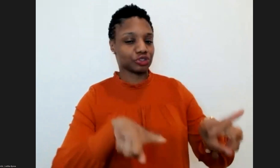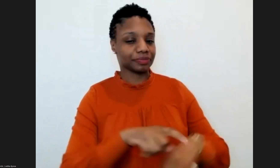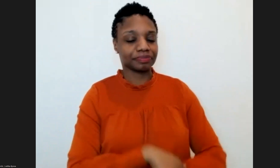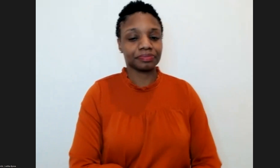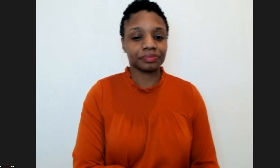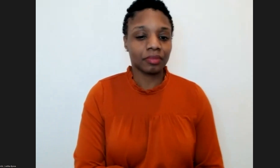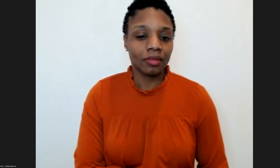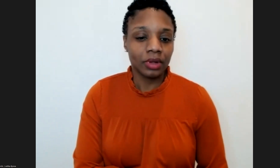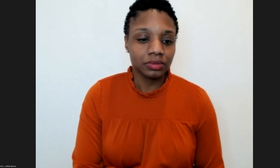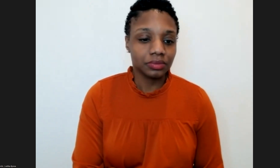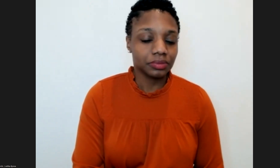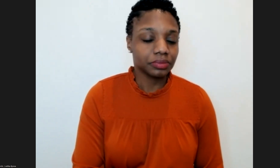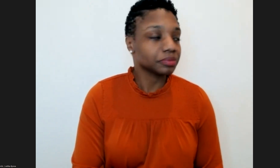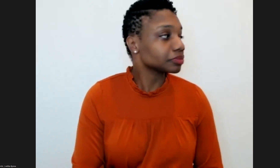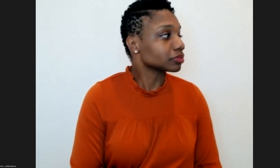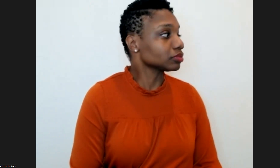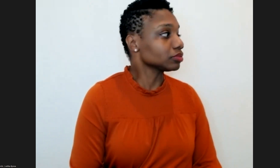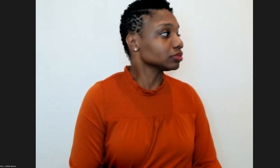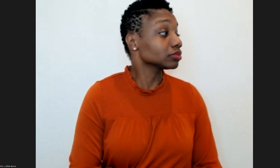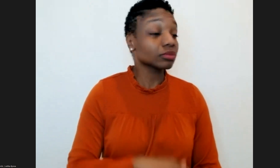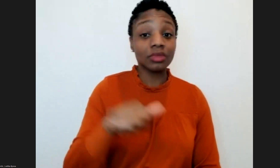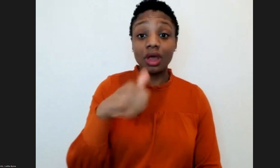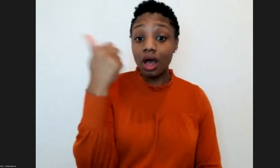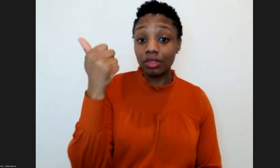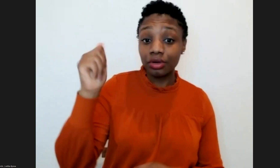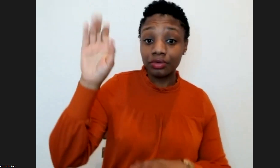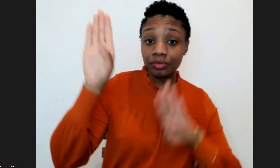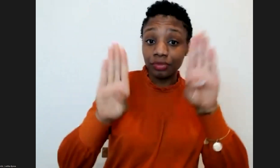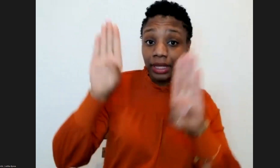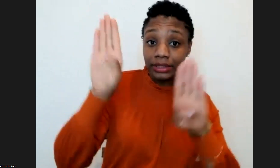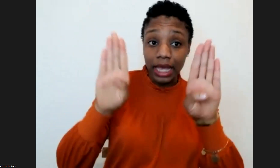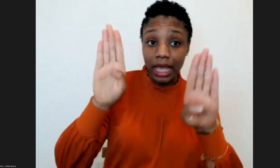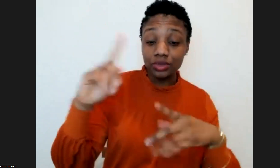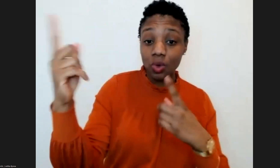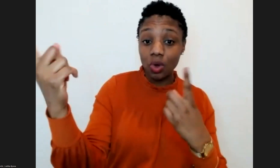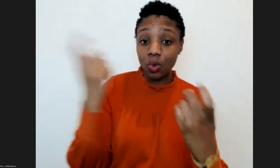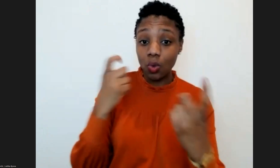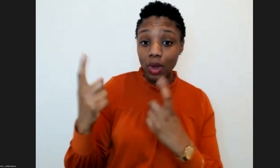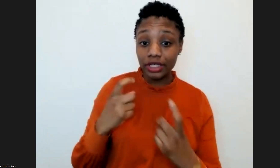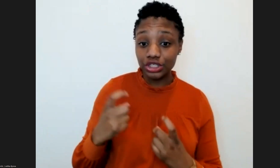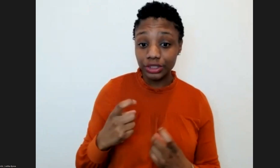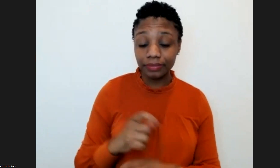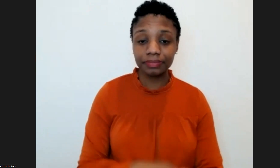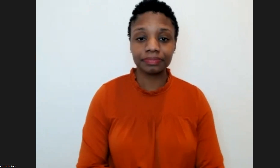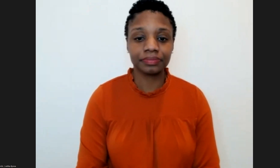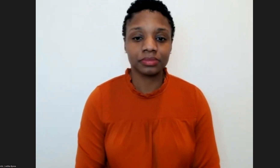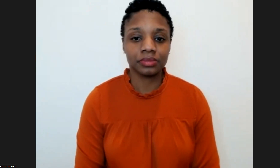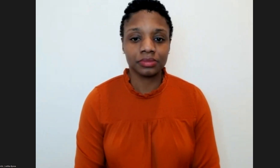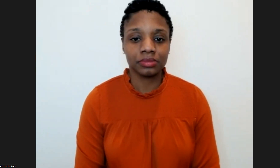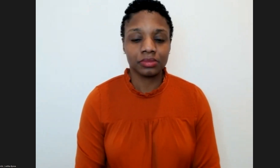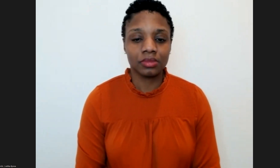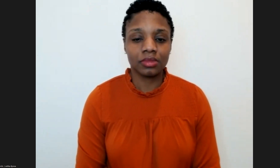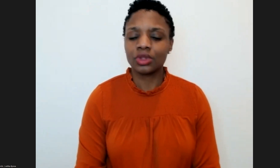there any other raised hands or questions in the Q&A chat? So there's no more council